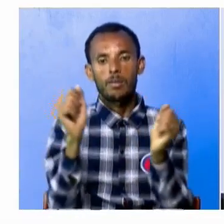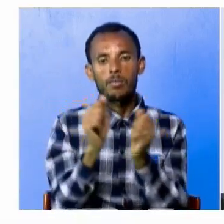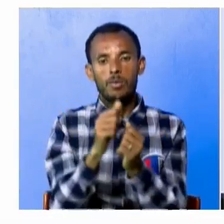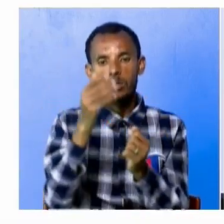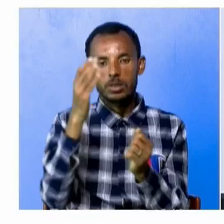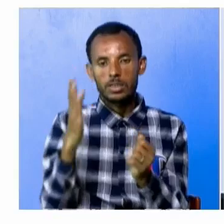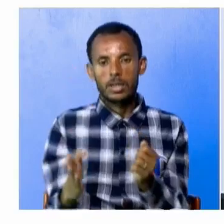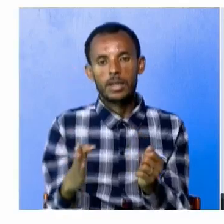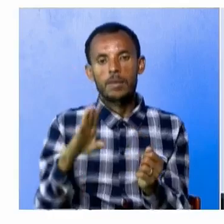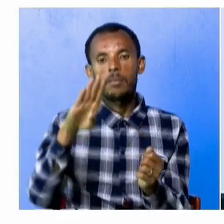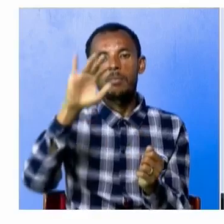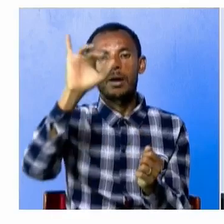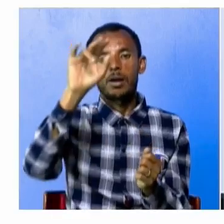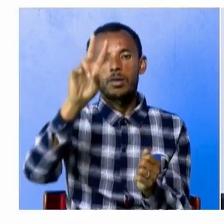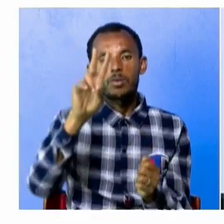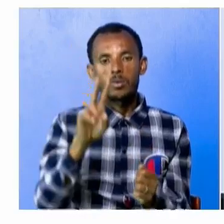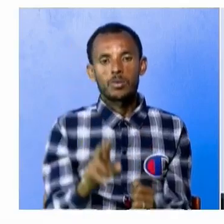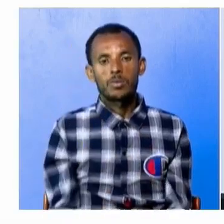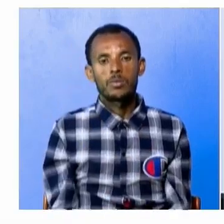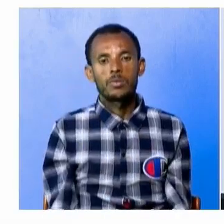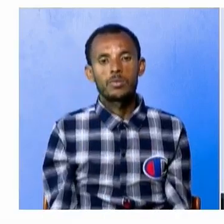2.